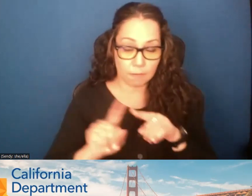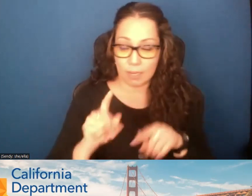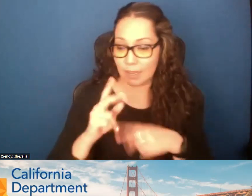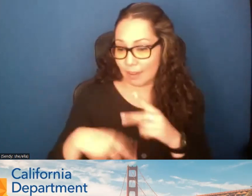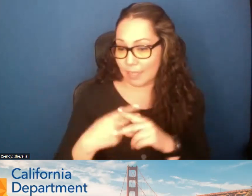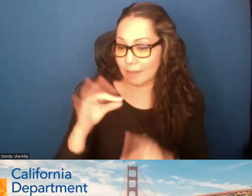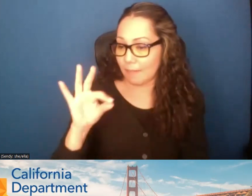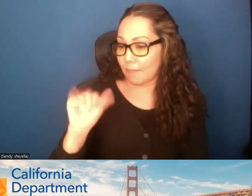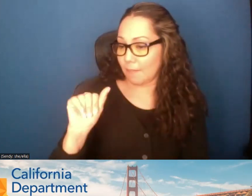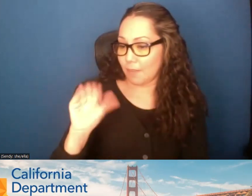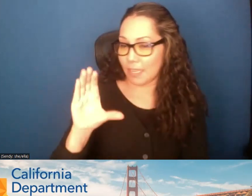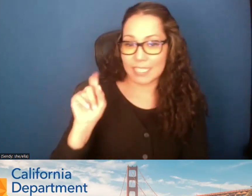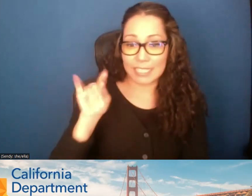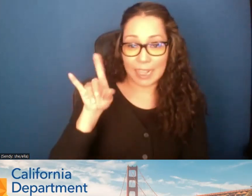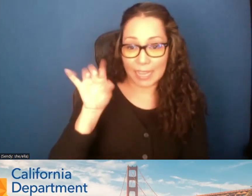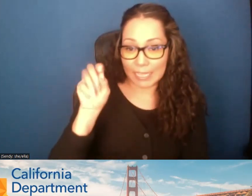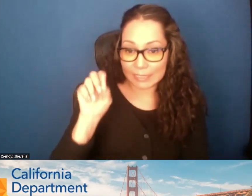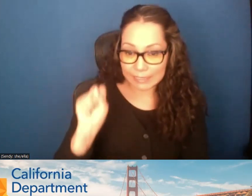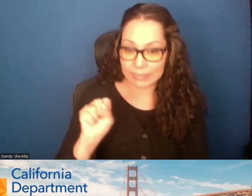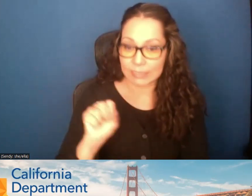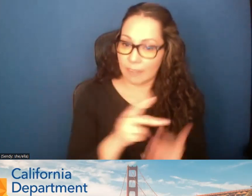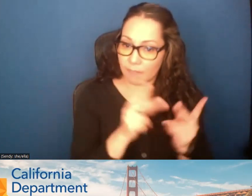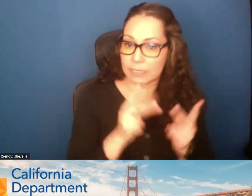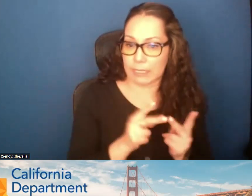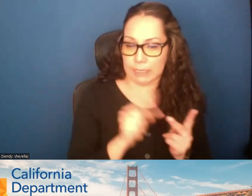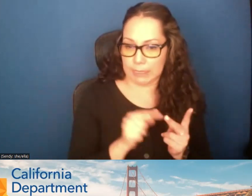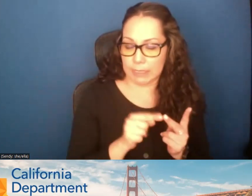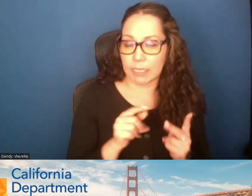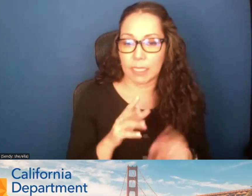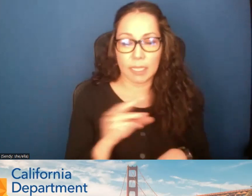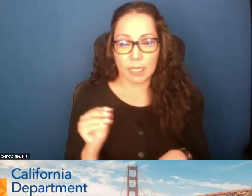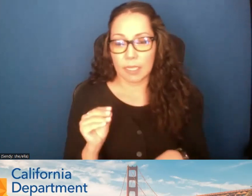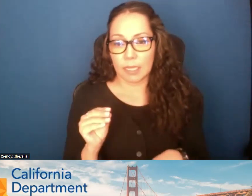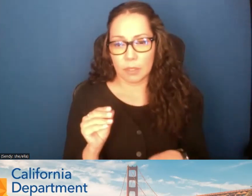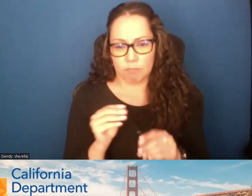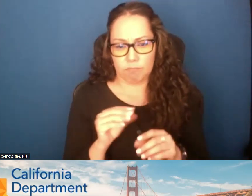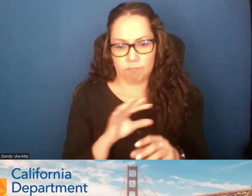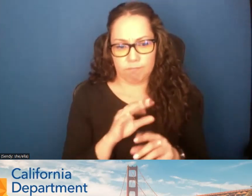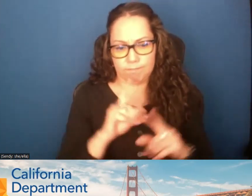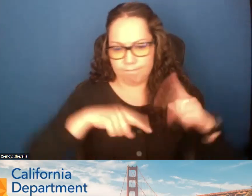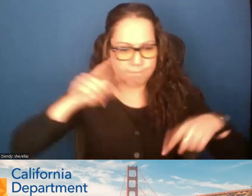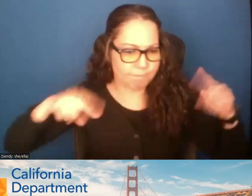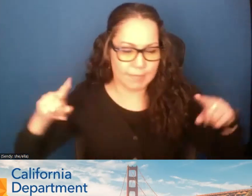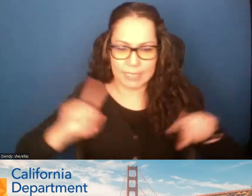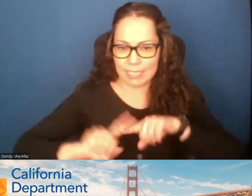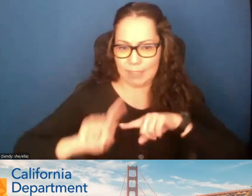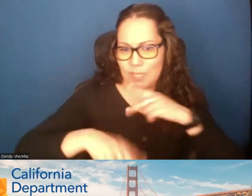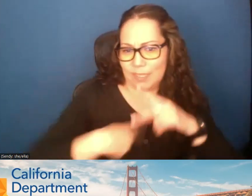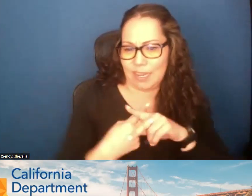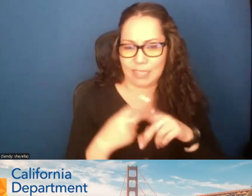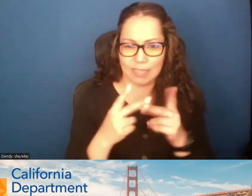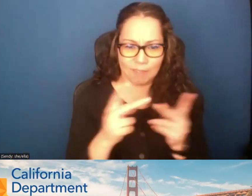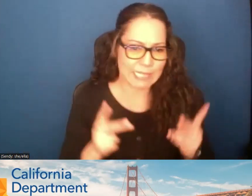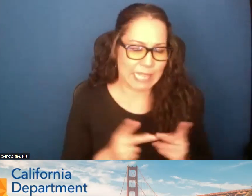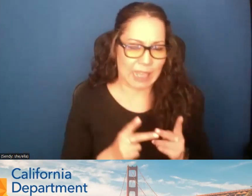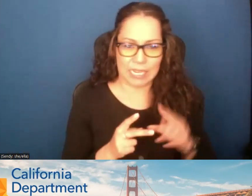that we should also consider. So we've called out a number of facility types that we were asked